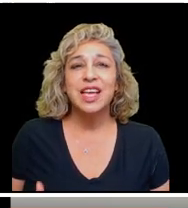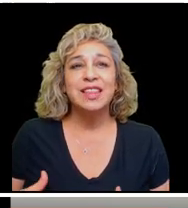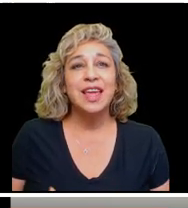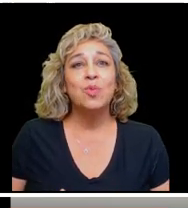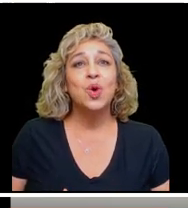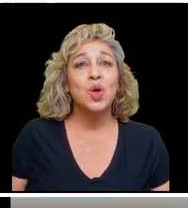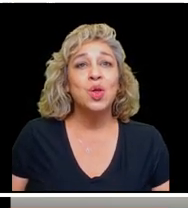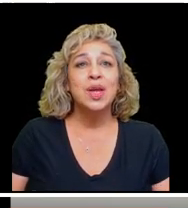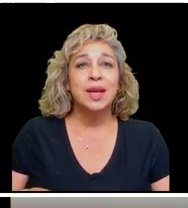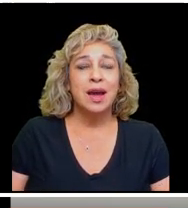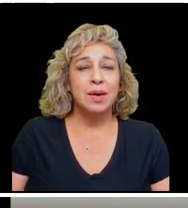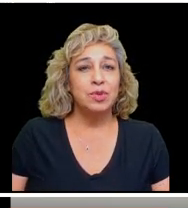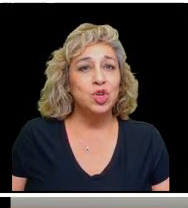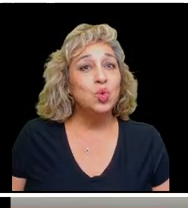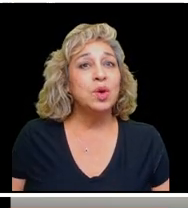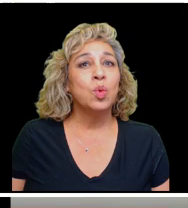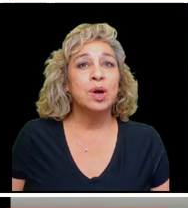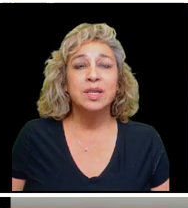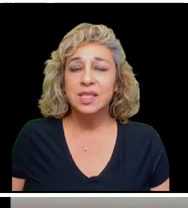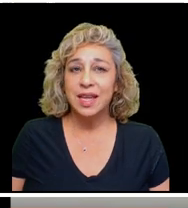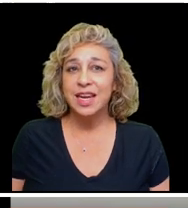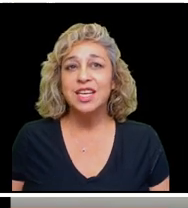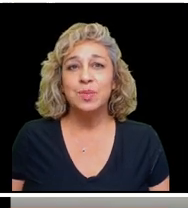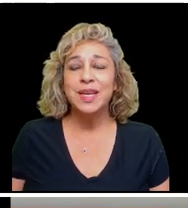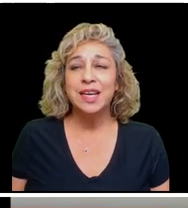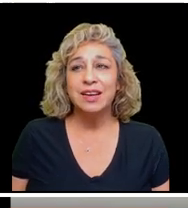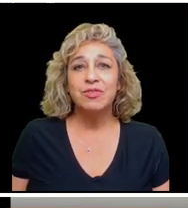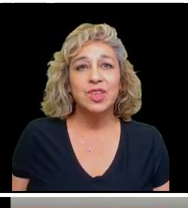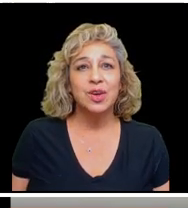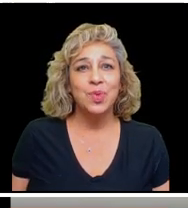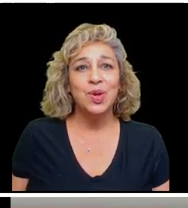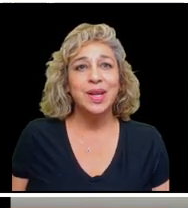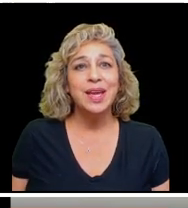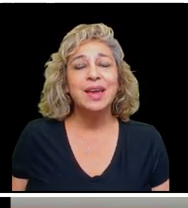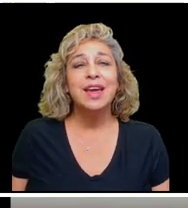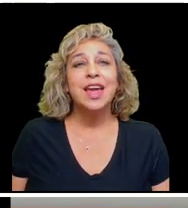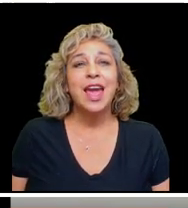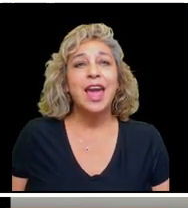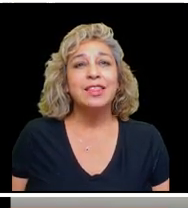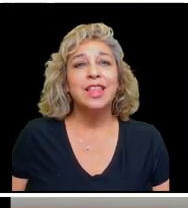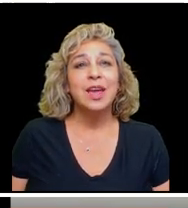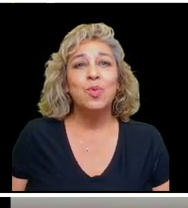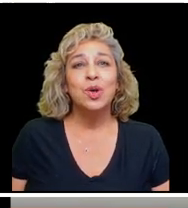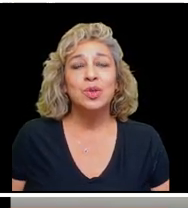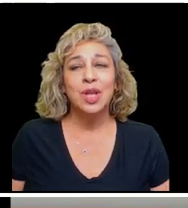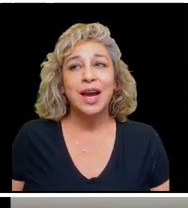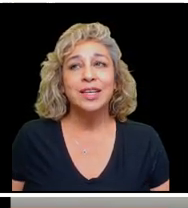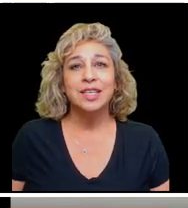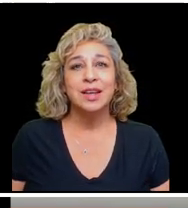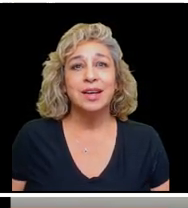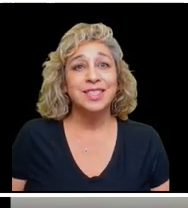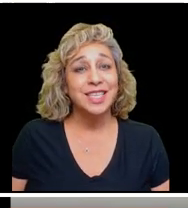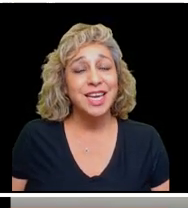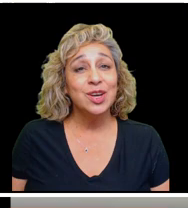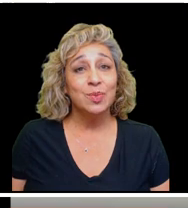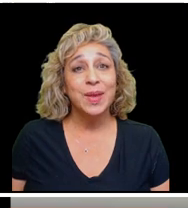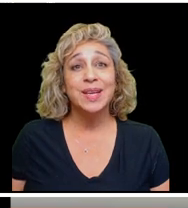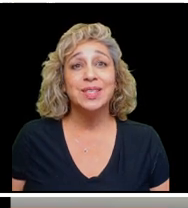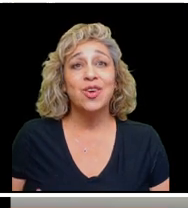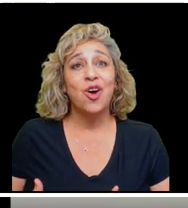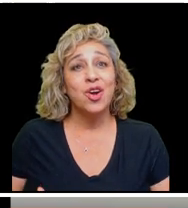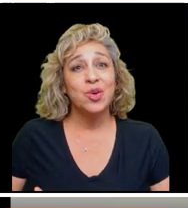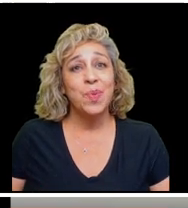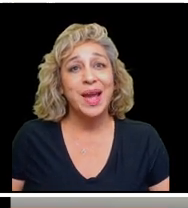leaders and they will do the works that need to be done for the community and they will not steal